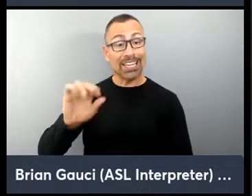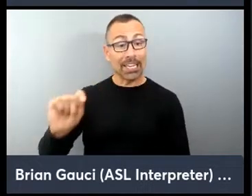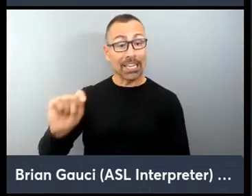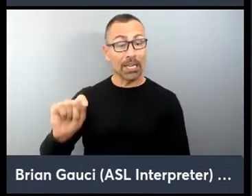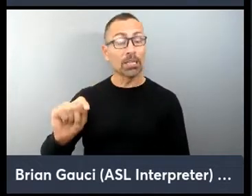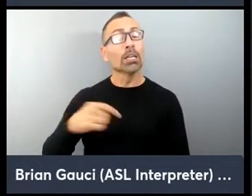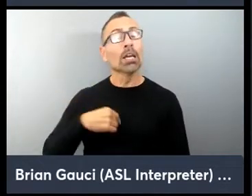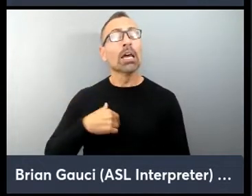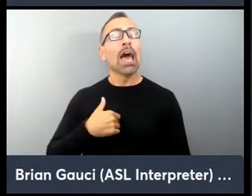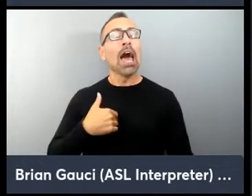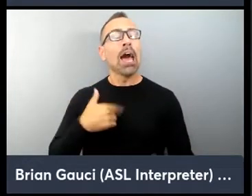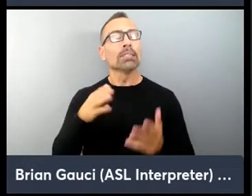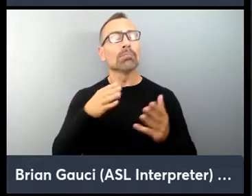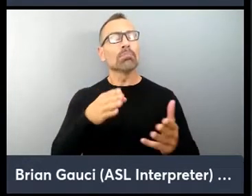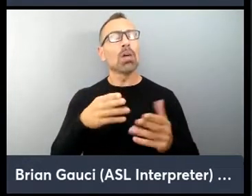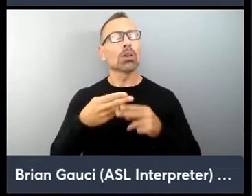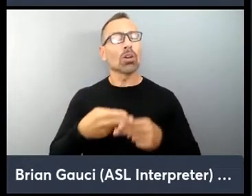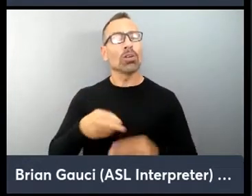I'm ingesting data